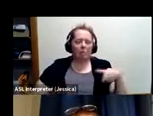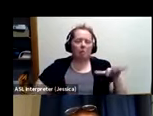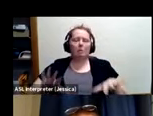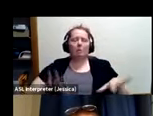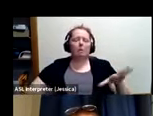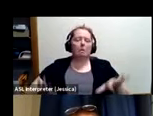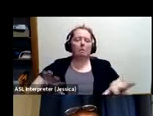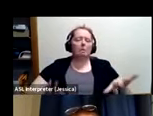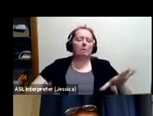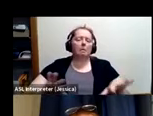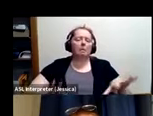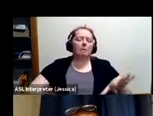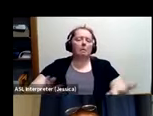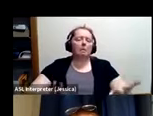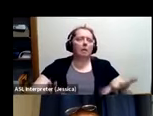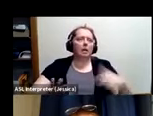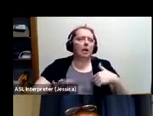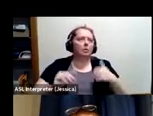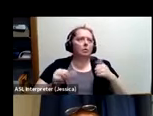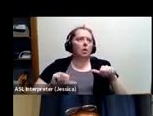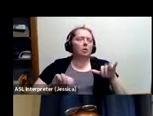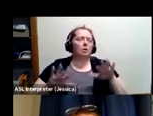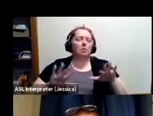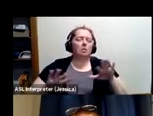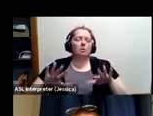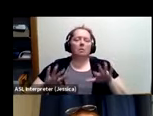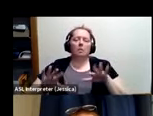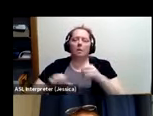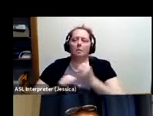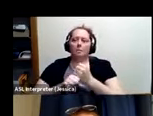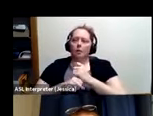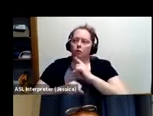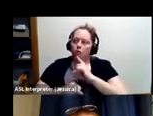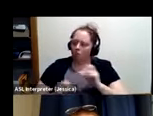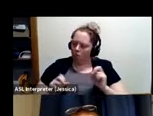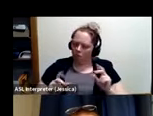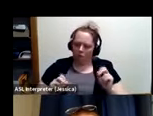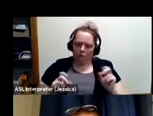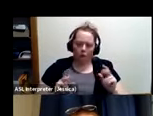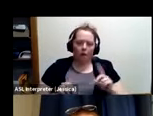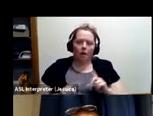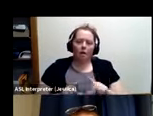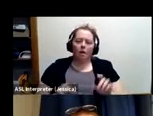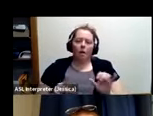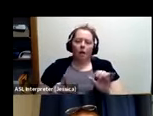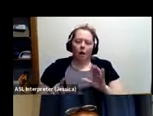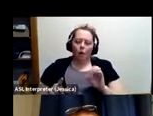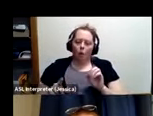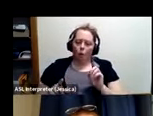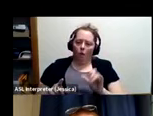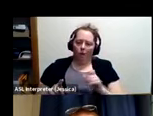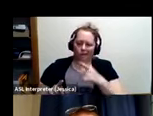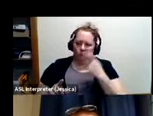but it's still, again, to what Coley said, to everything Coley said, because that was just,